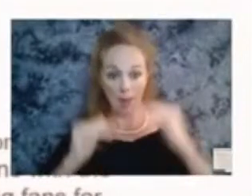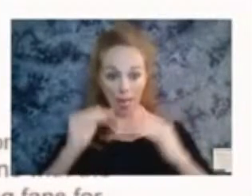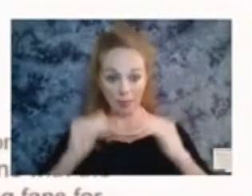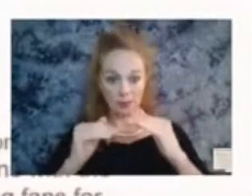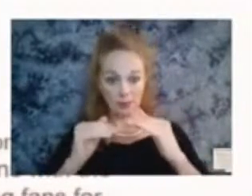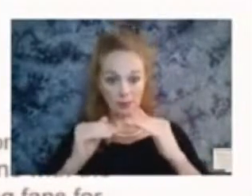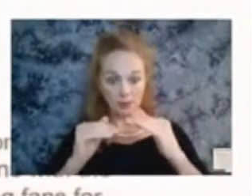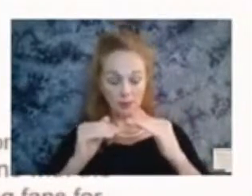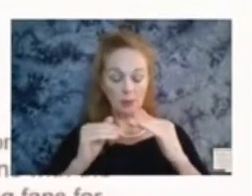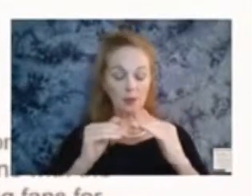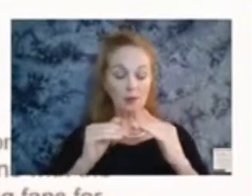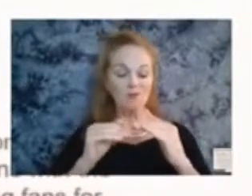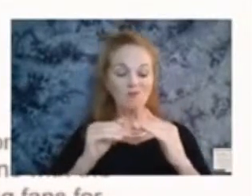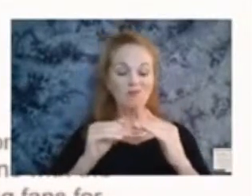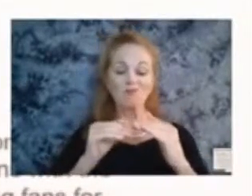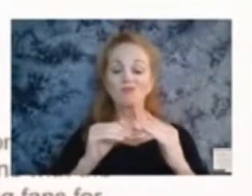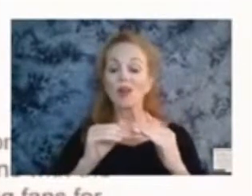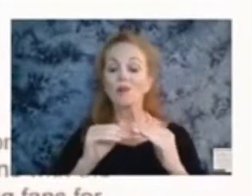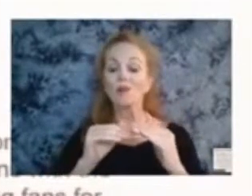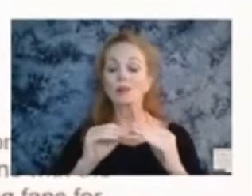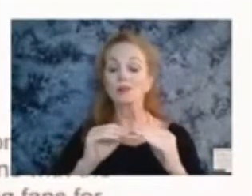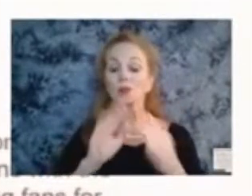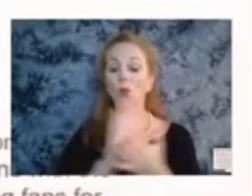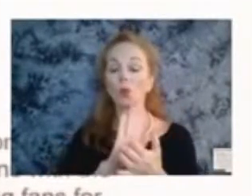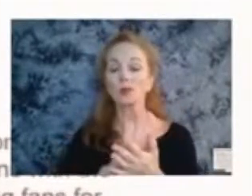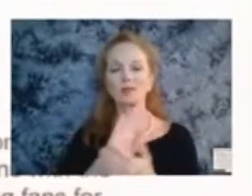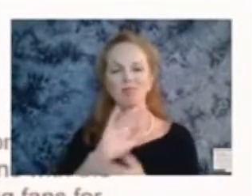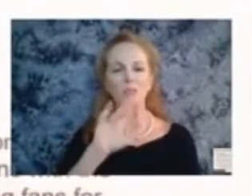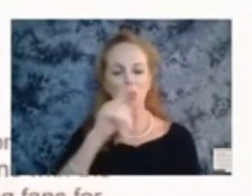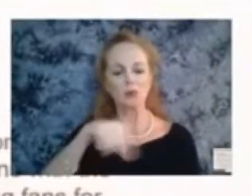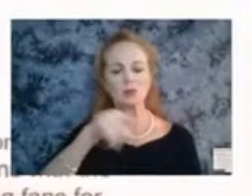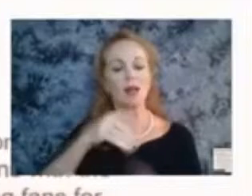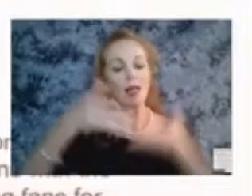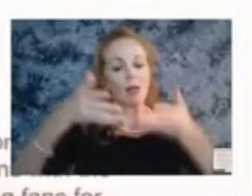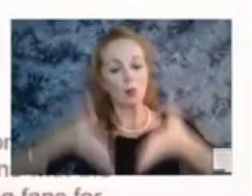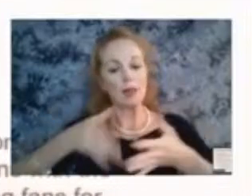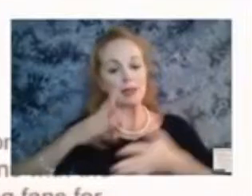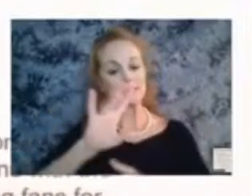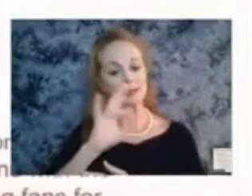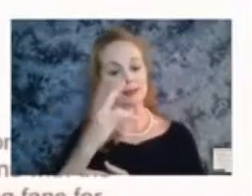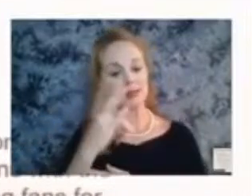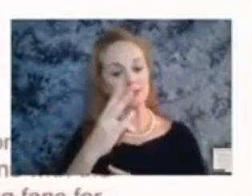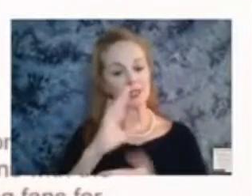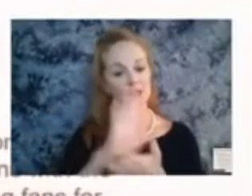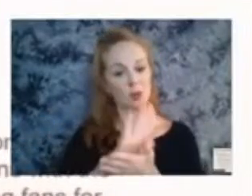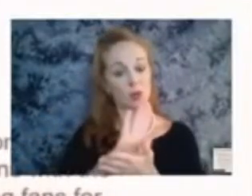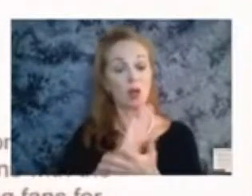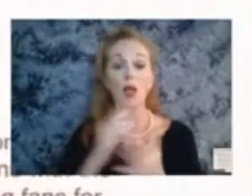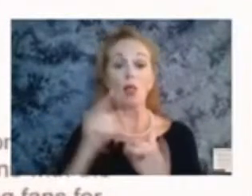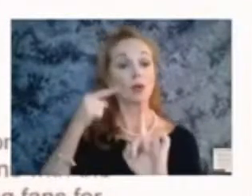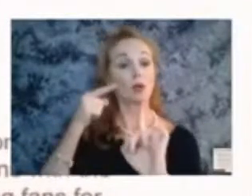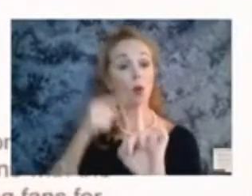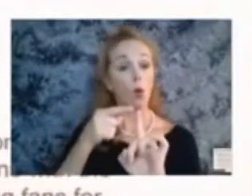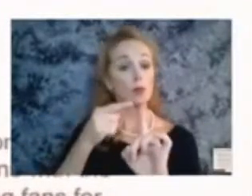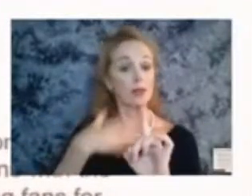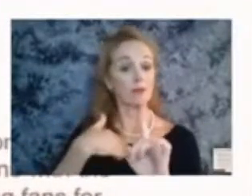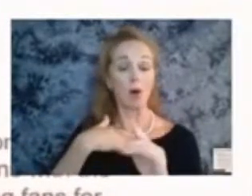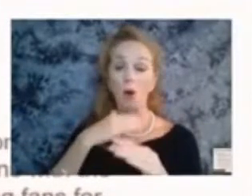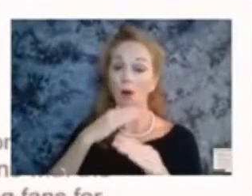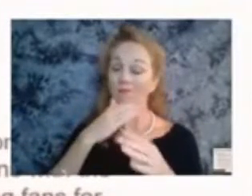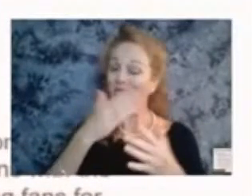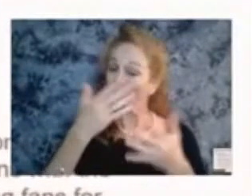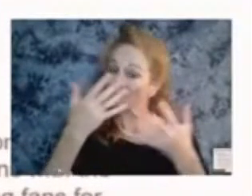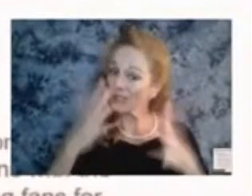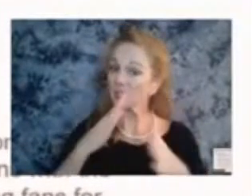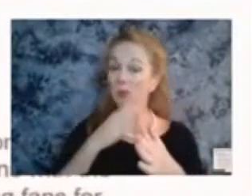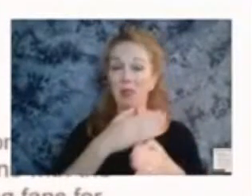39 in those 17 schools. Our goal is to have all of those optimized by the end of this calendar year or December.